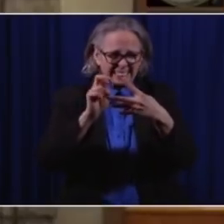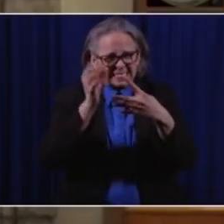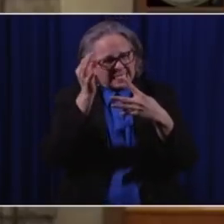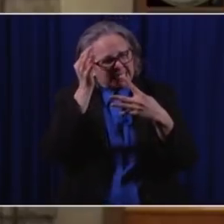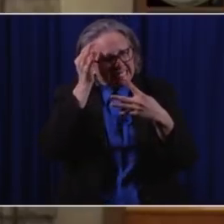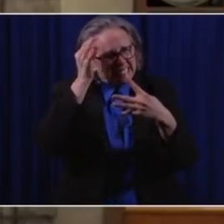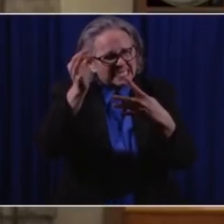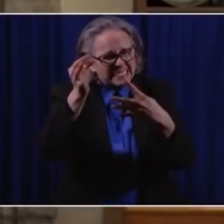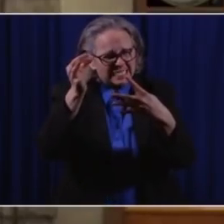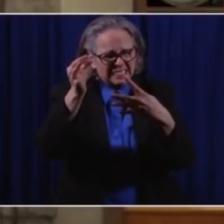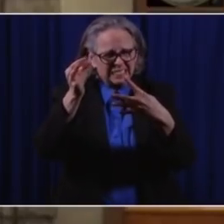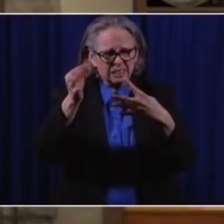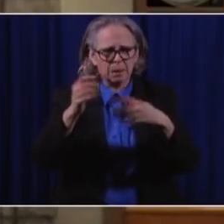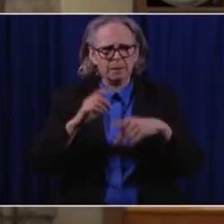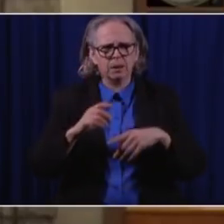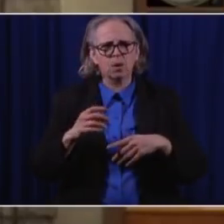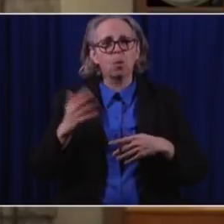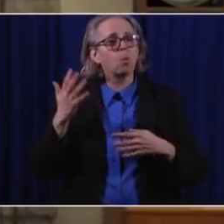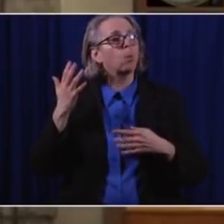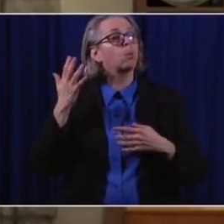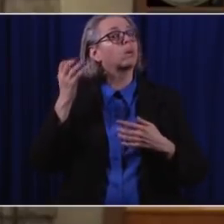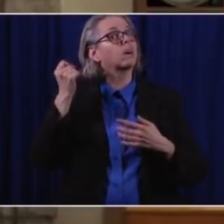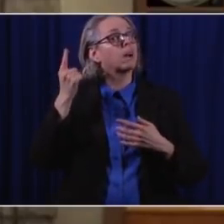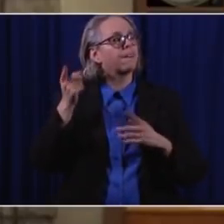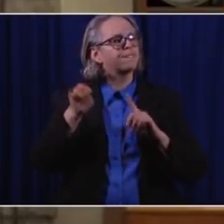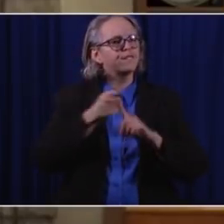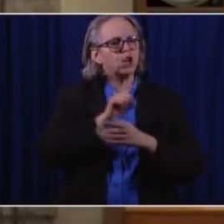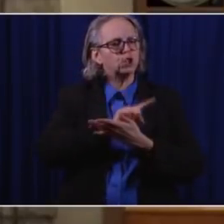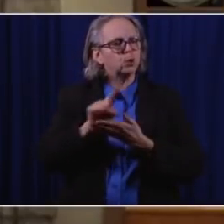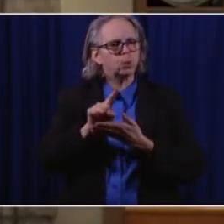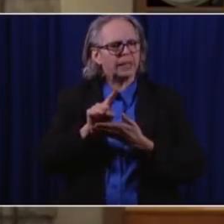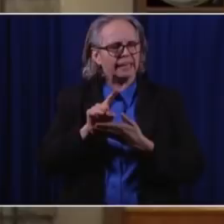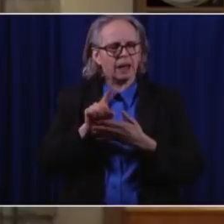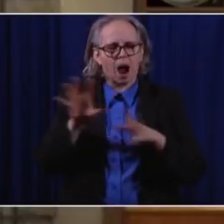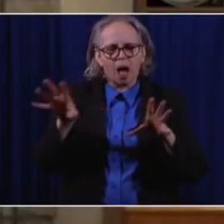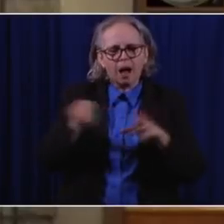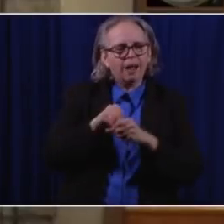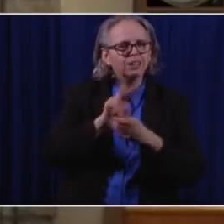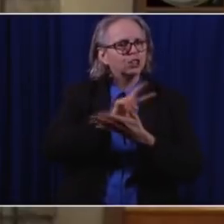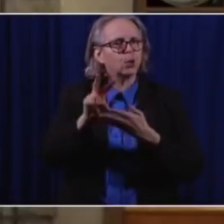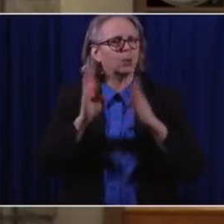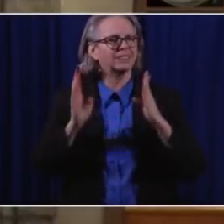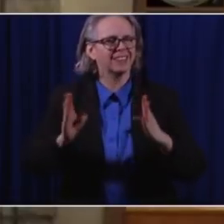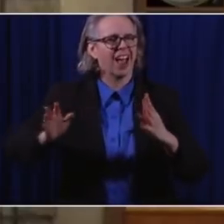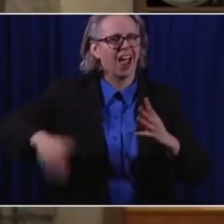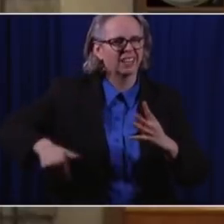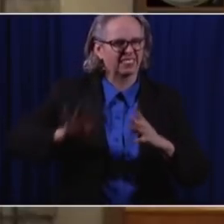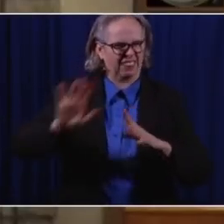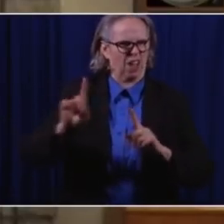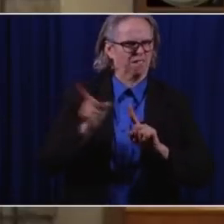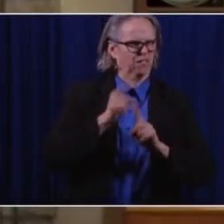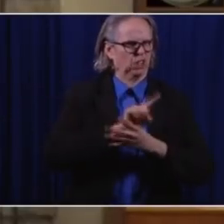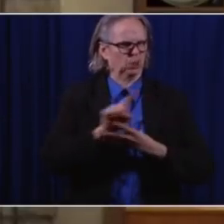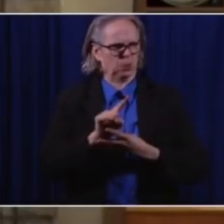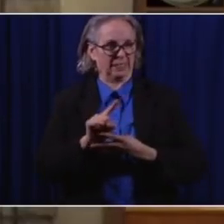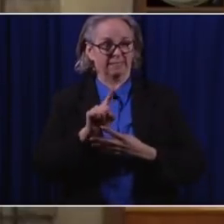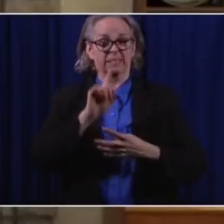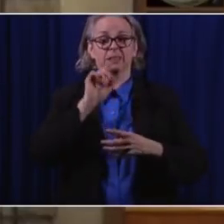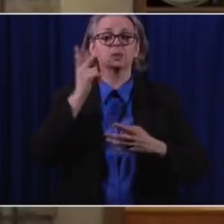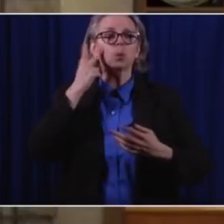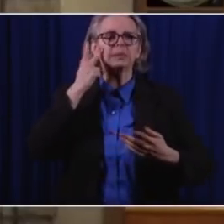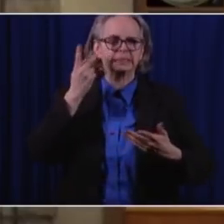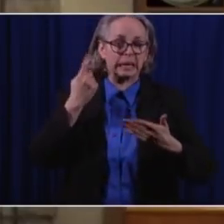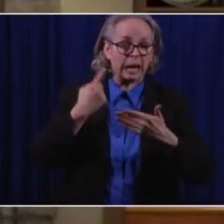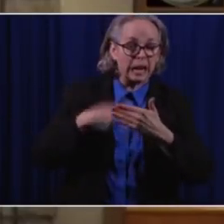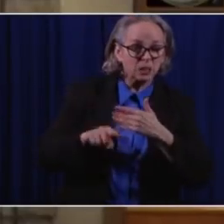first week meeting these indicators, we have moved them to a watch list. If they continue to accelerate with the